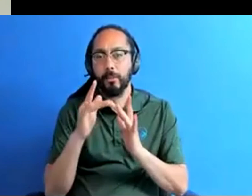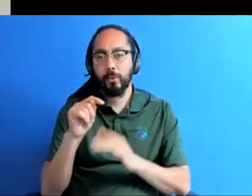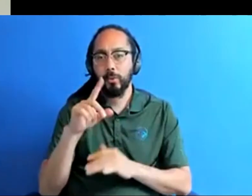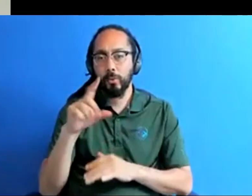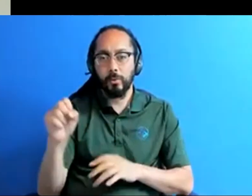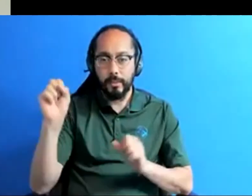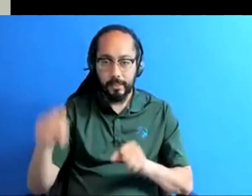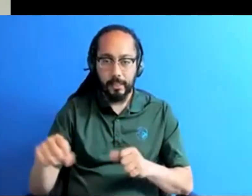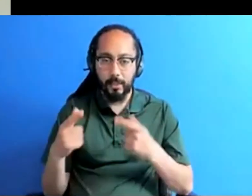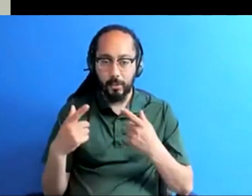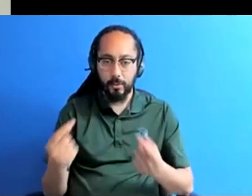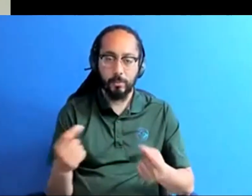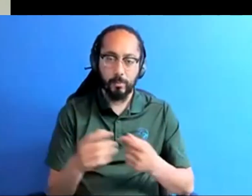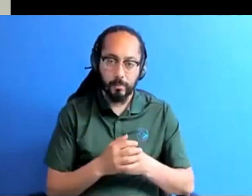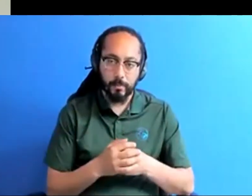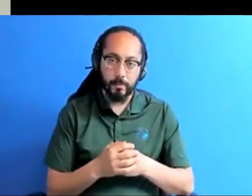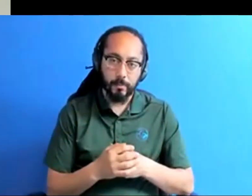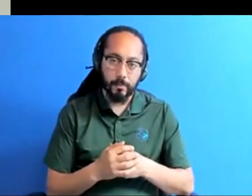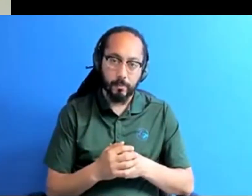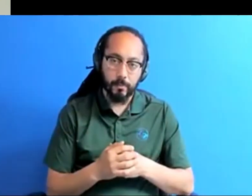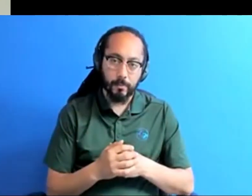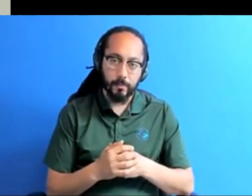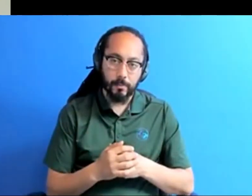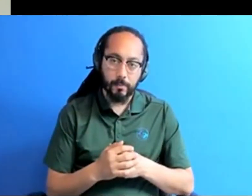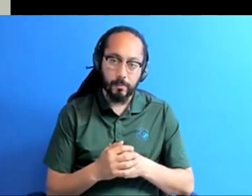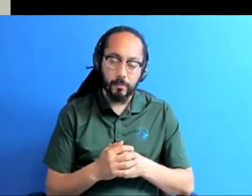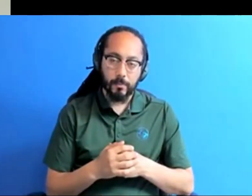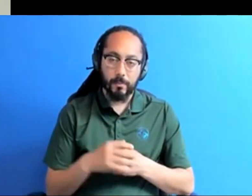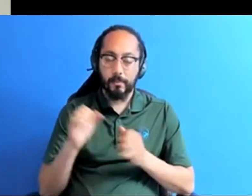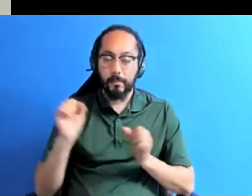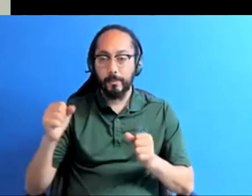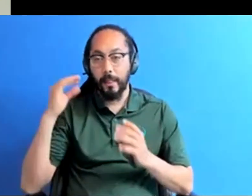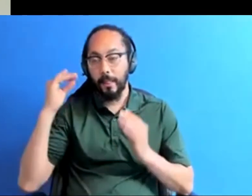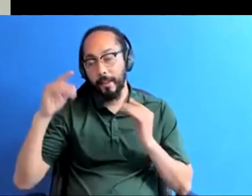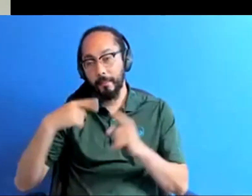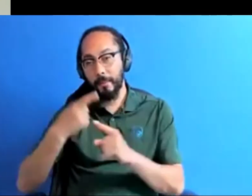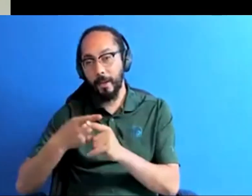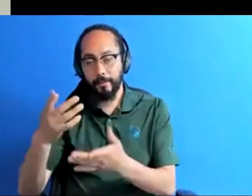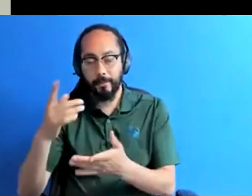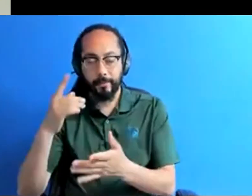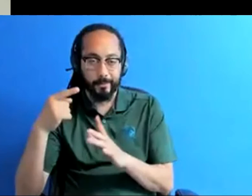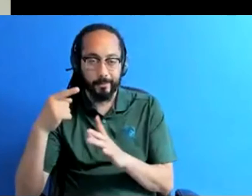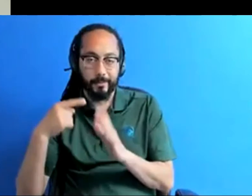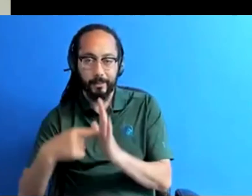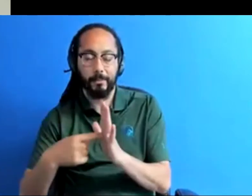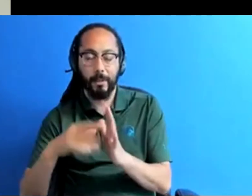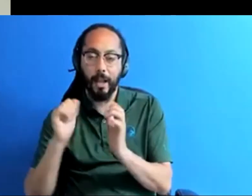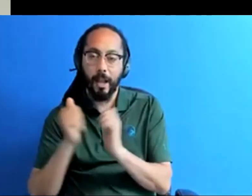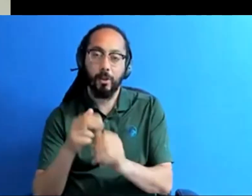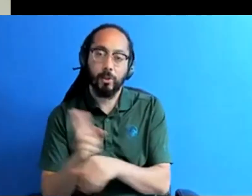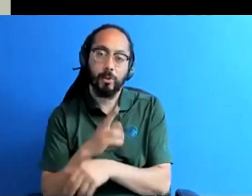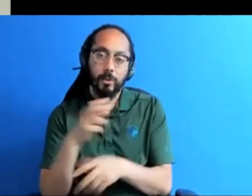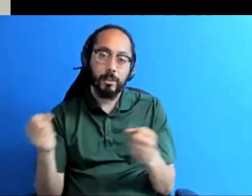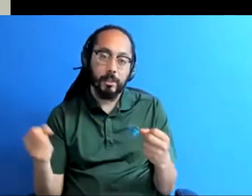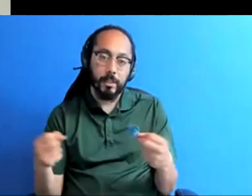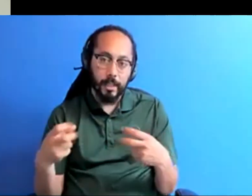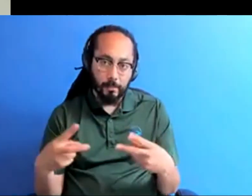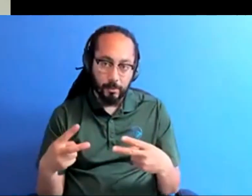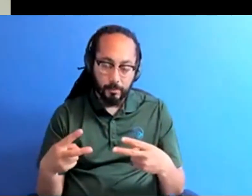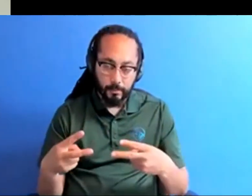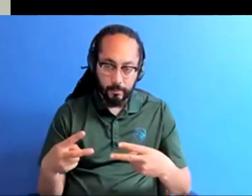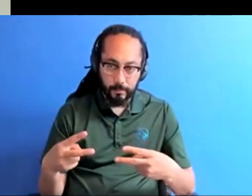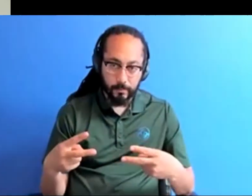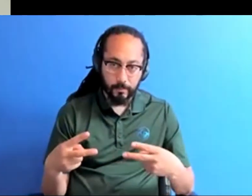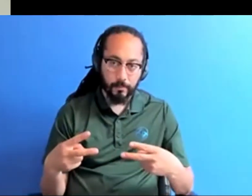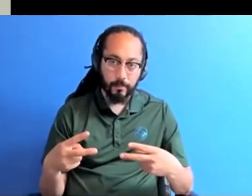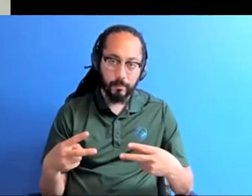is we can think about, you know, for instance, how do you use captioning beyond